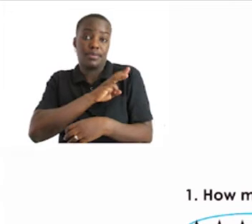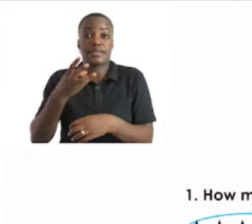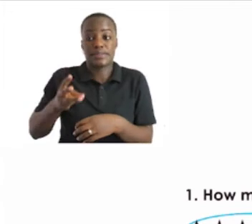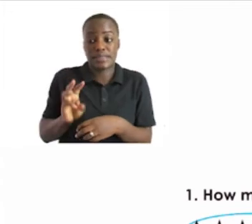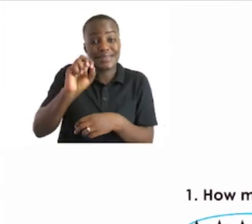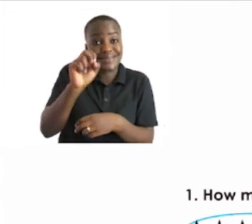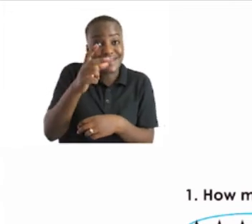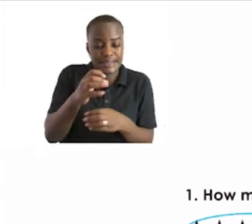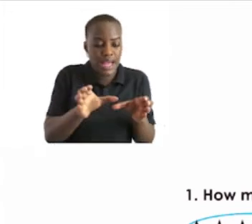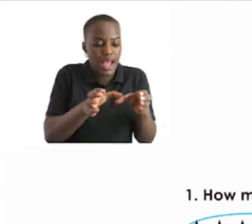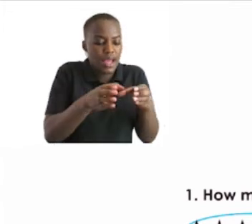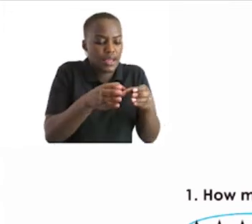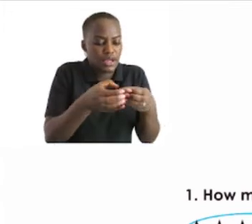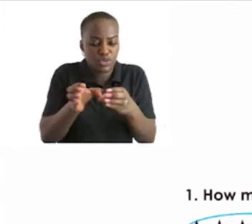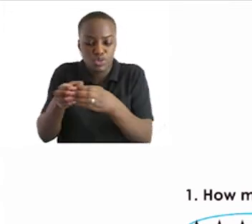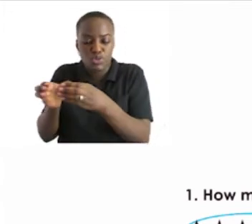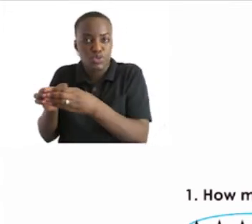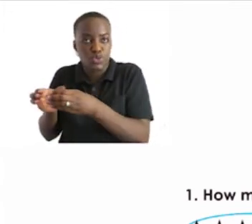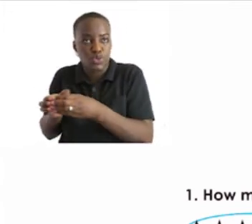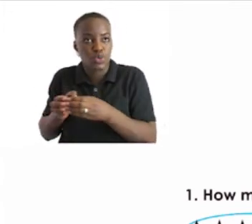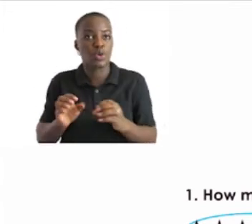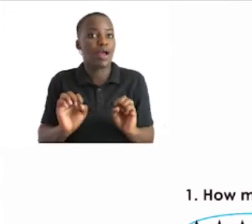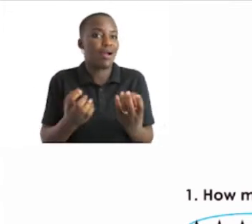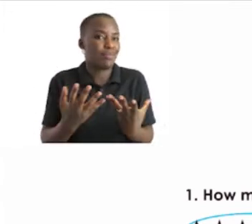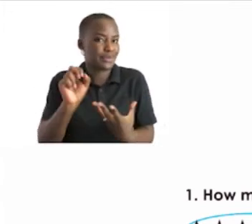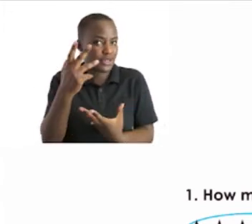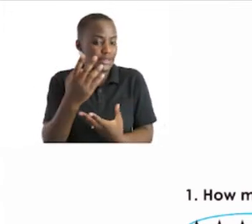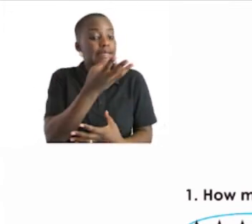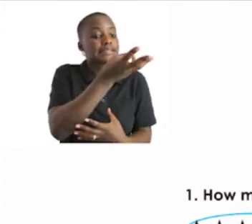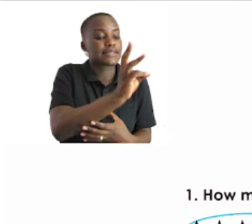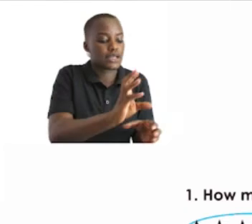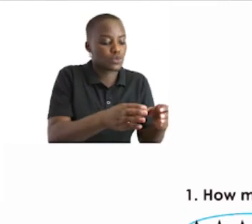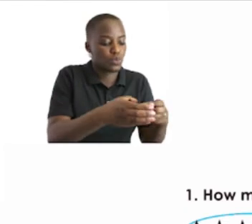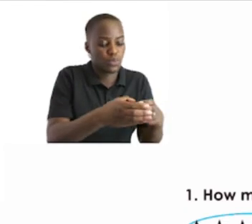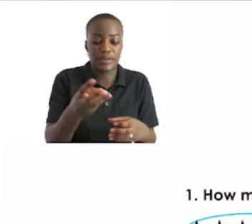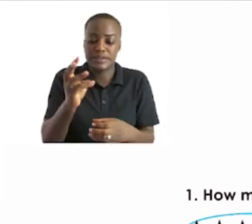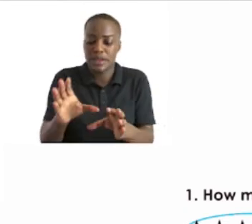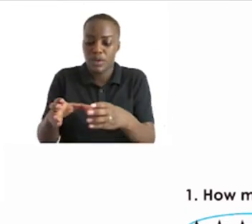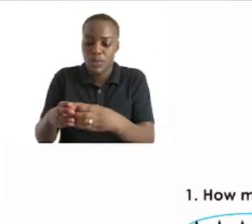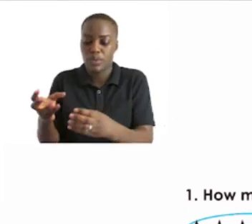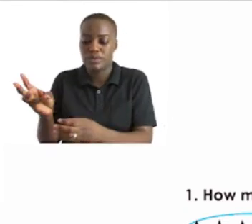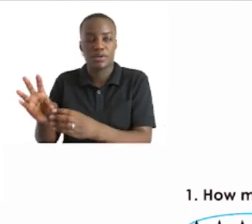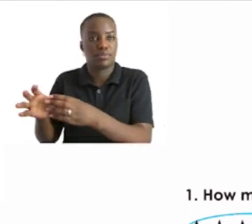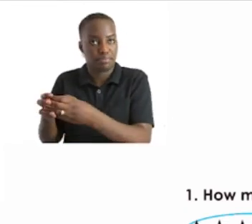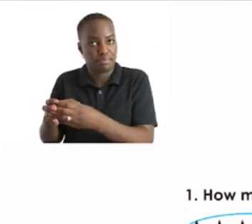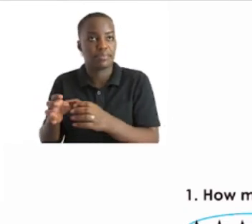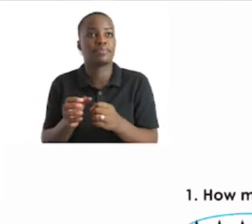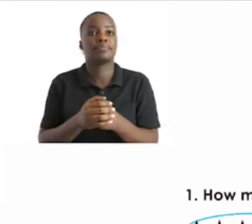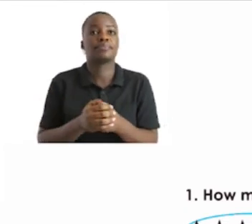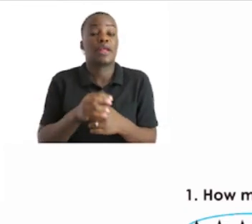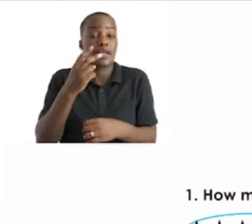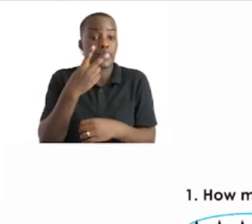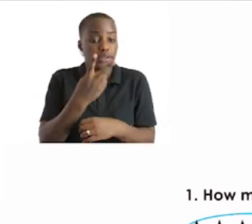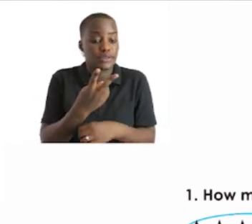in each group they are going to put 6 stars. You can count them and see that in each